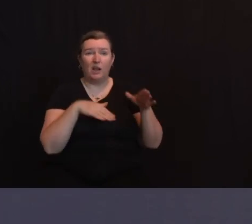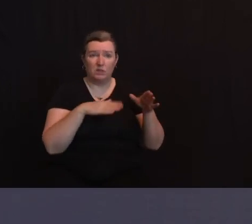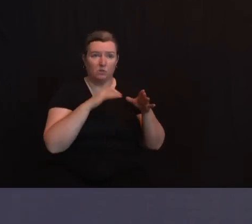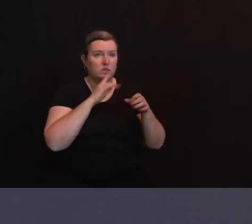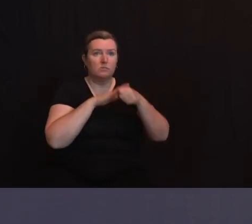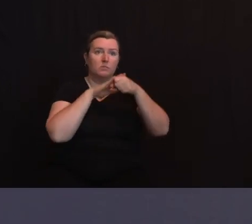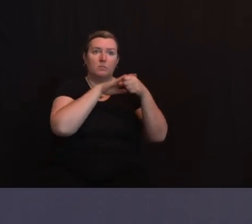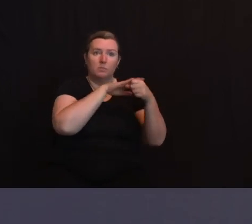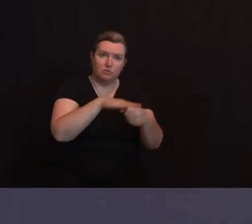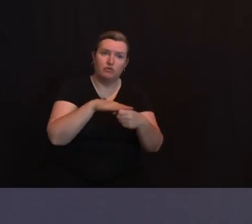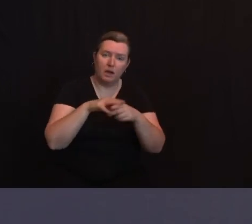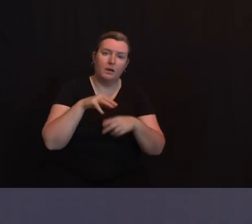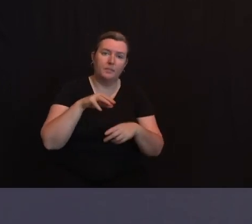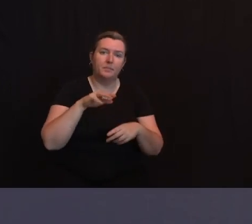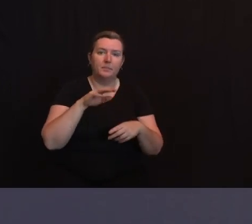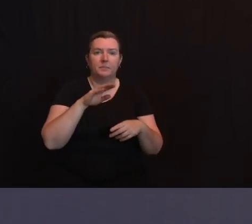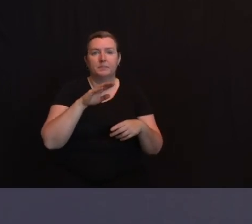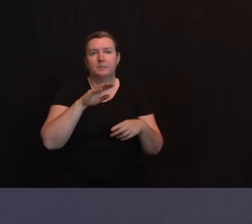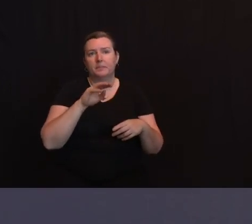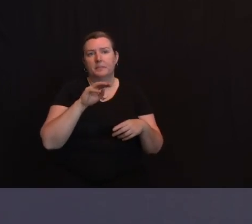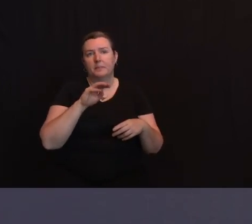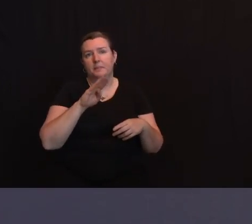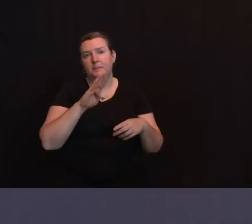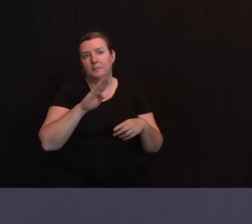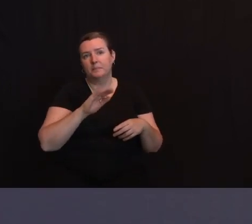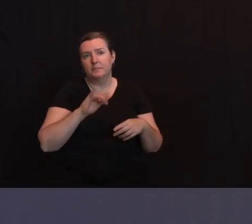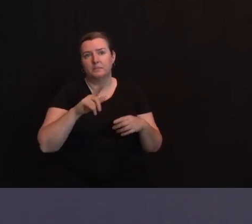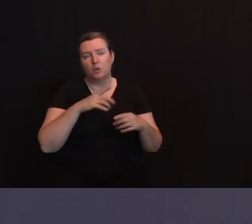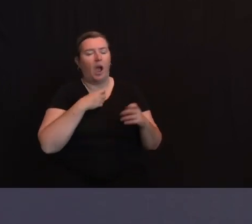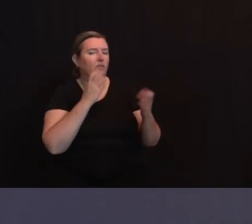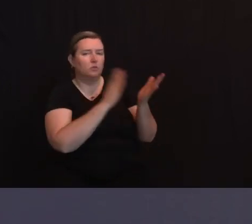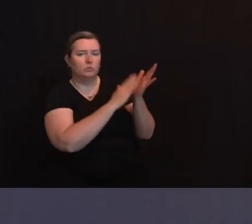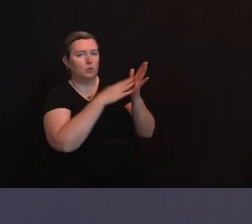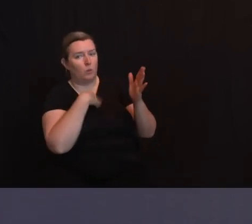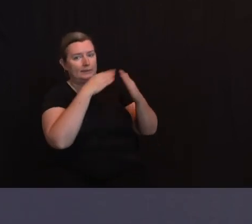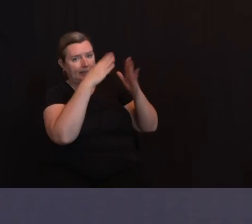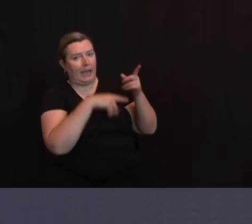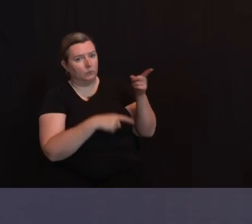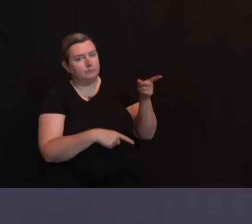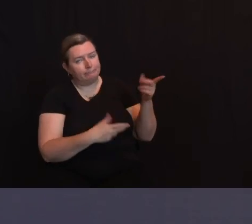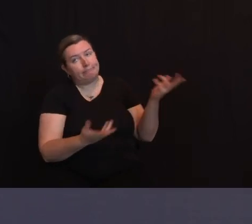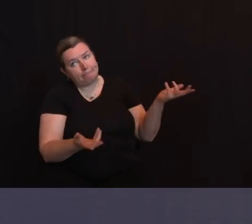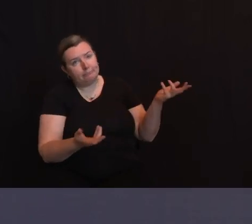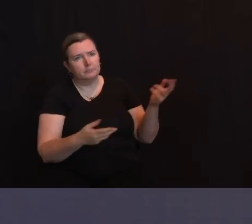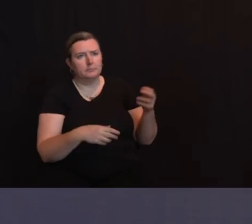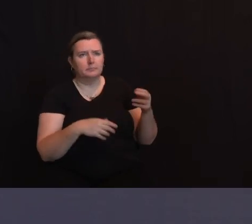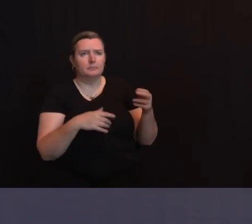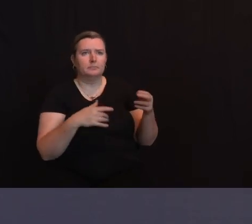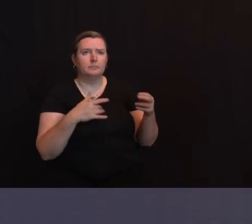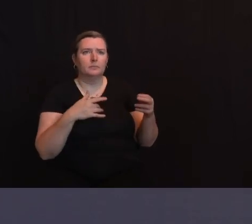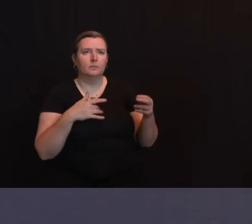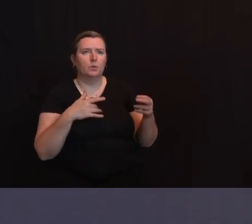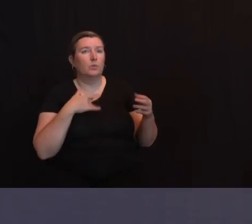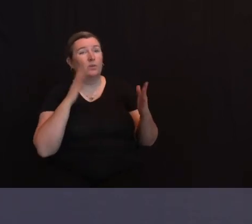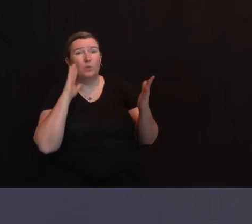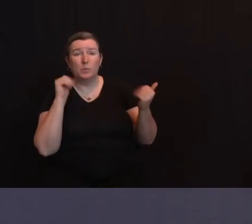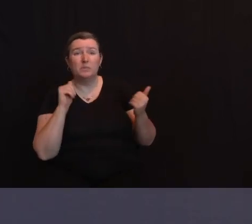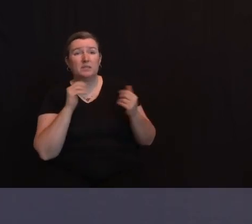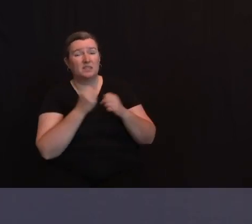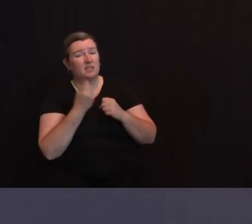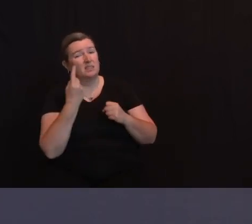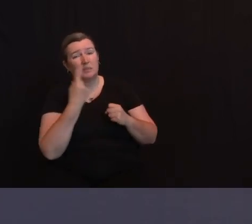stuff. So I don't see any dots connected, and I continue to be skeptical. I hope we get something. I hope it